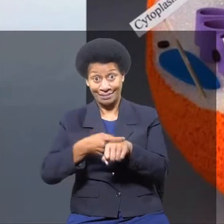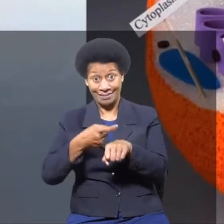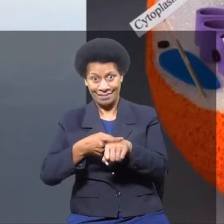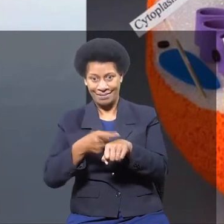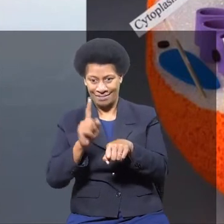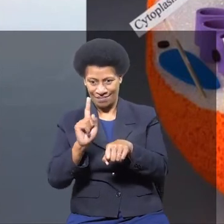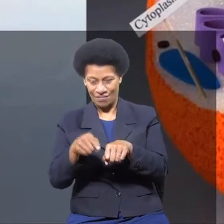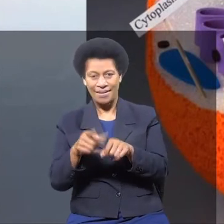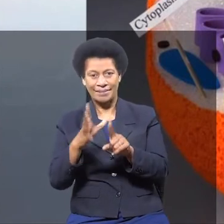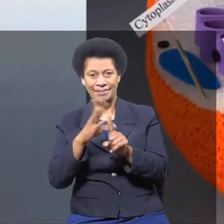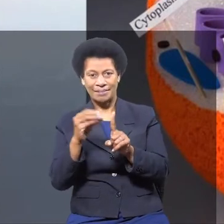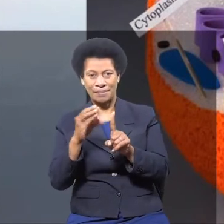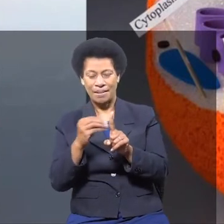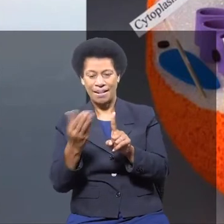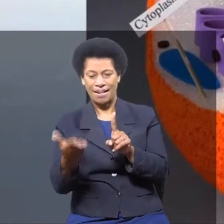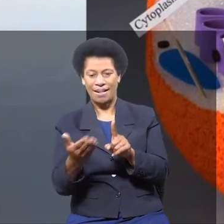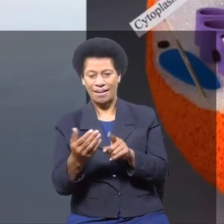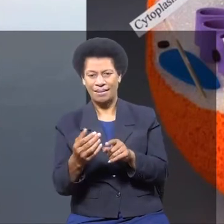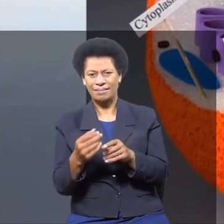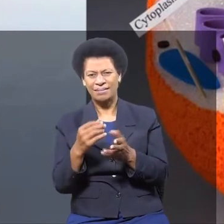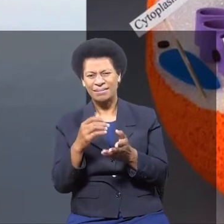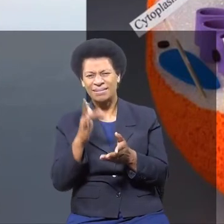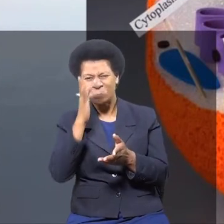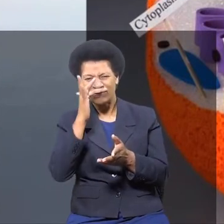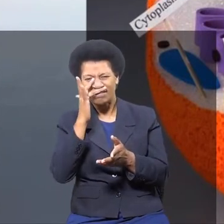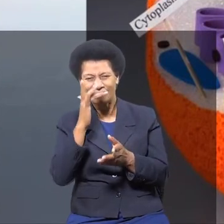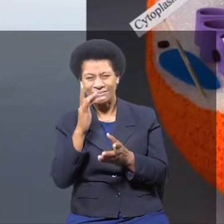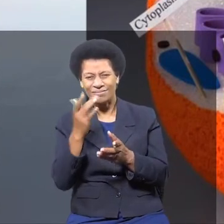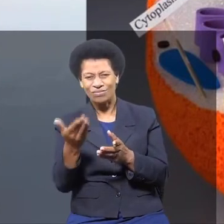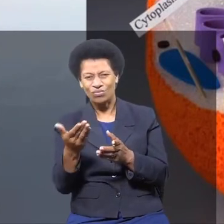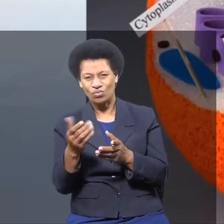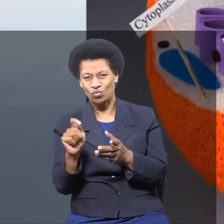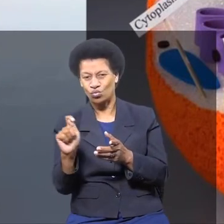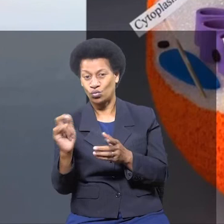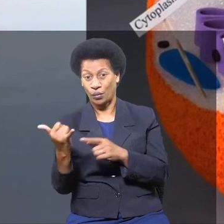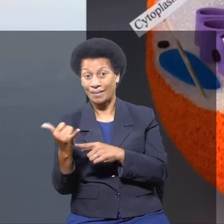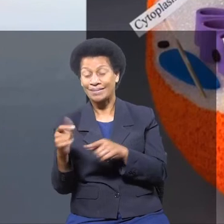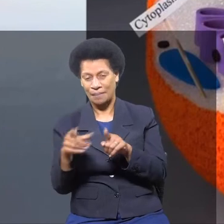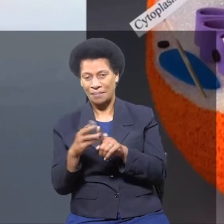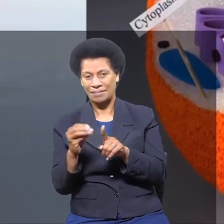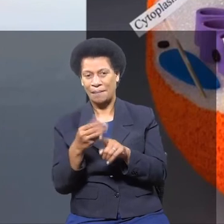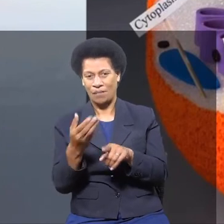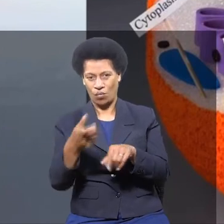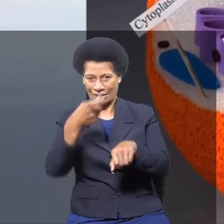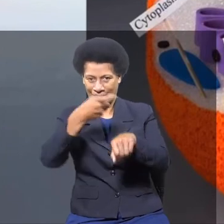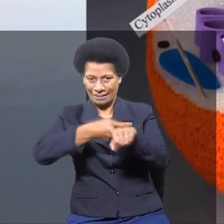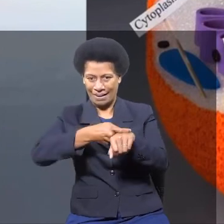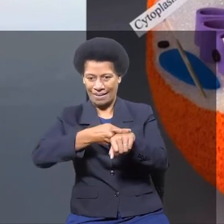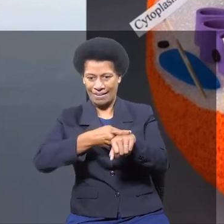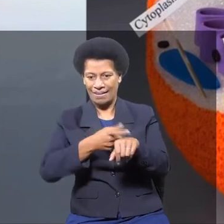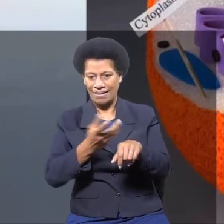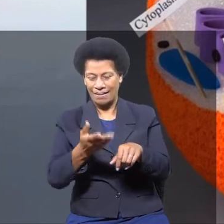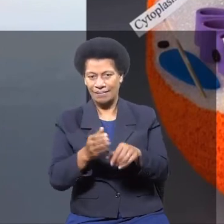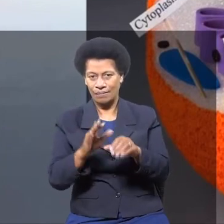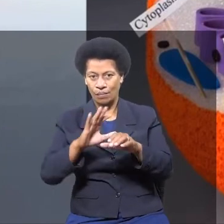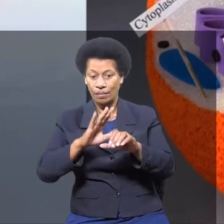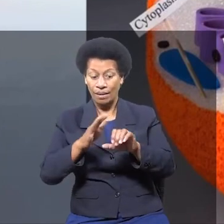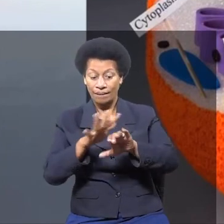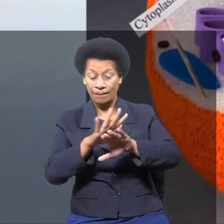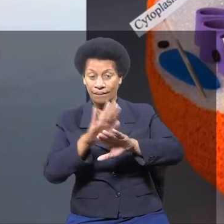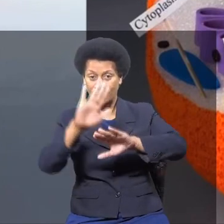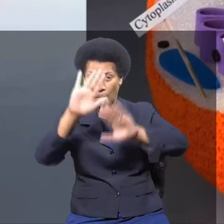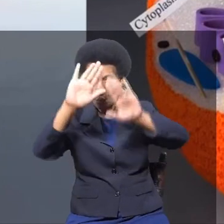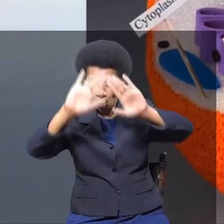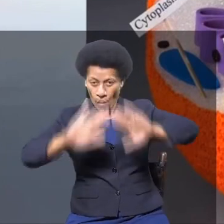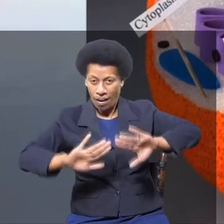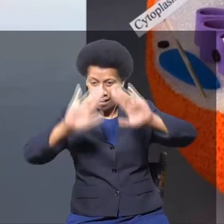of a cell with you. It's a little model, like a kid's toy. And you can see on the edge that we have a cell